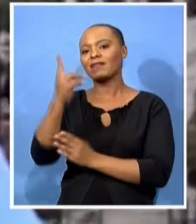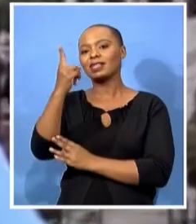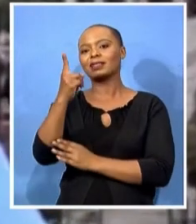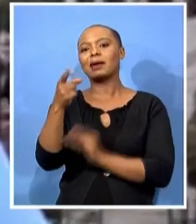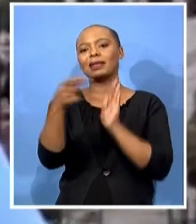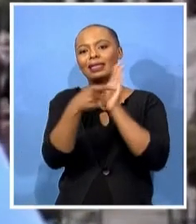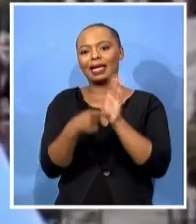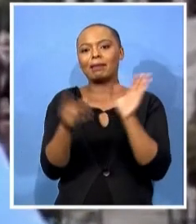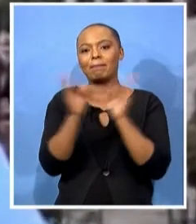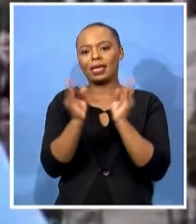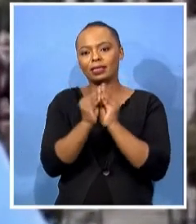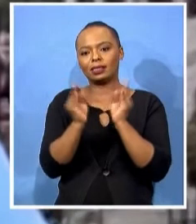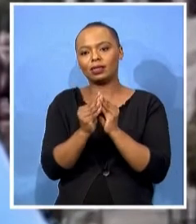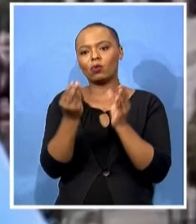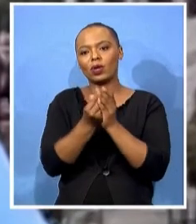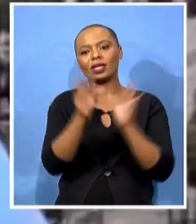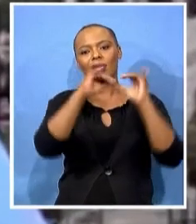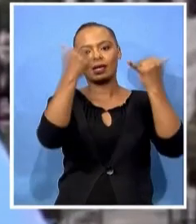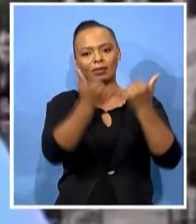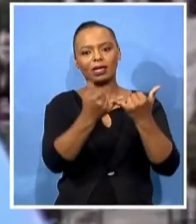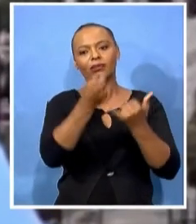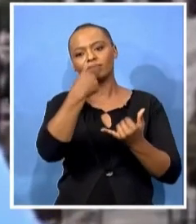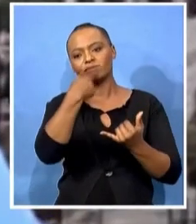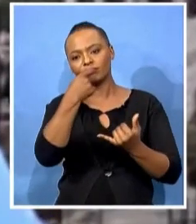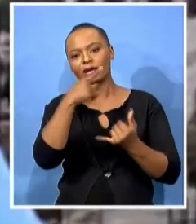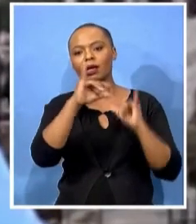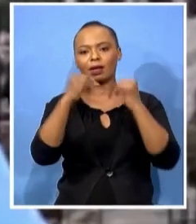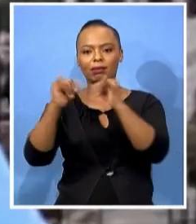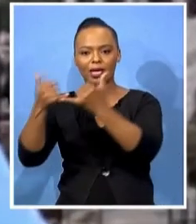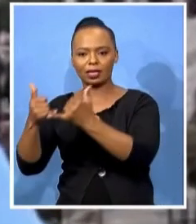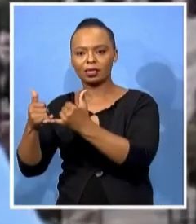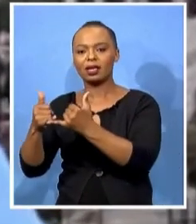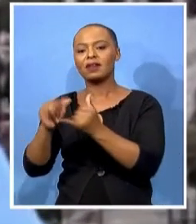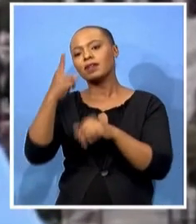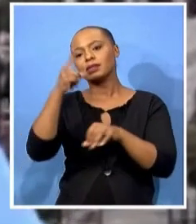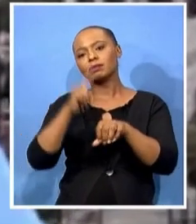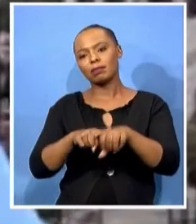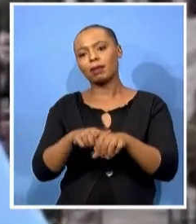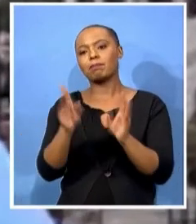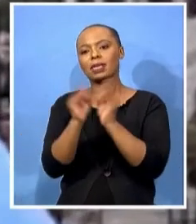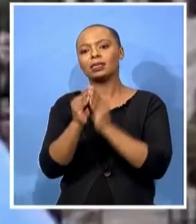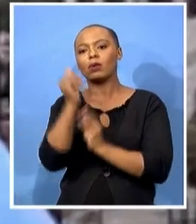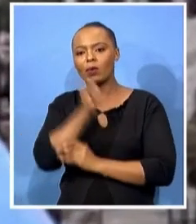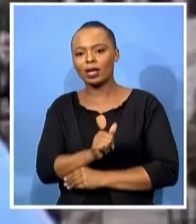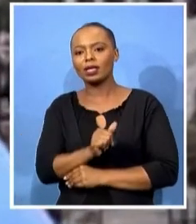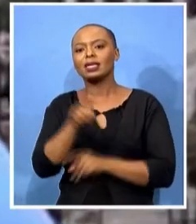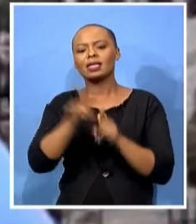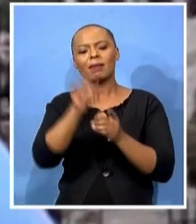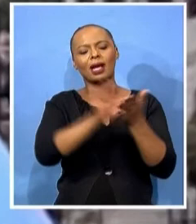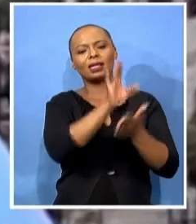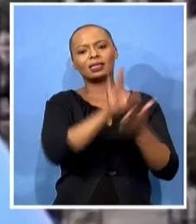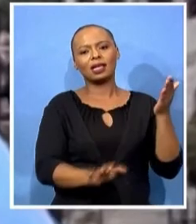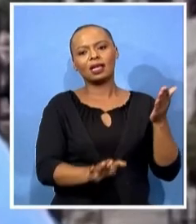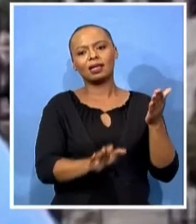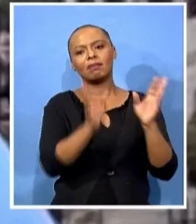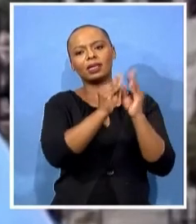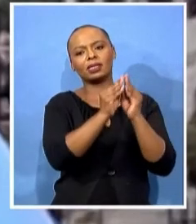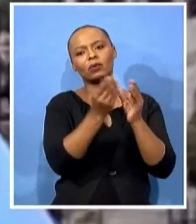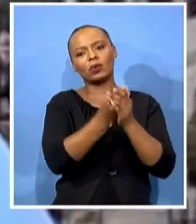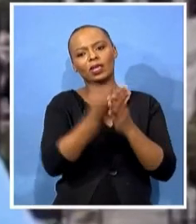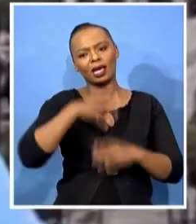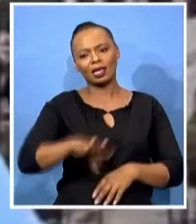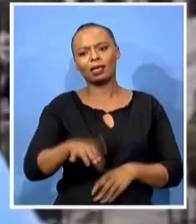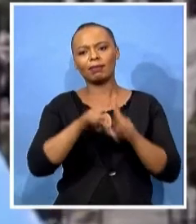department officials cancelled the one meeting with the one company but had reached out to the government? Why must the government be the